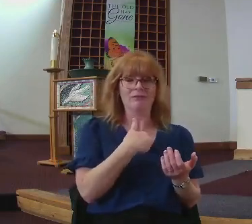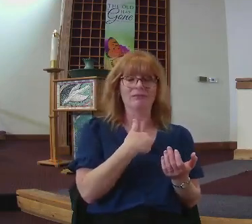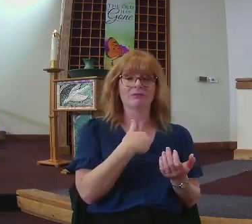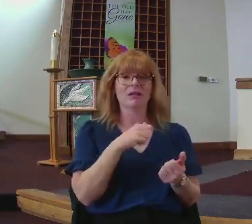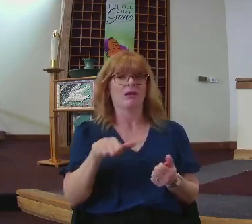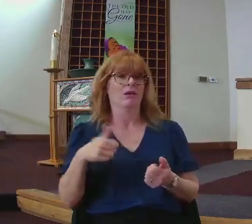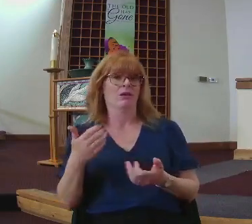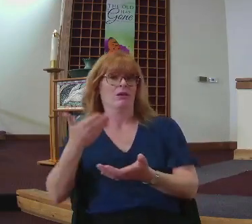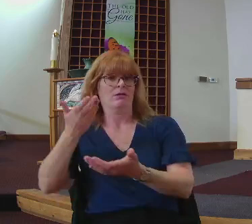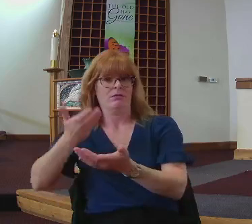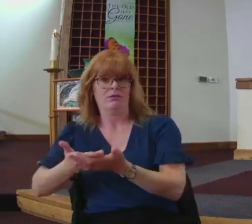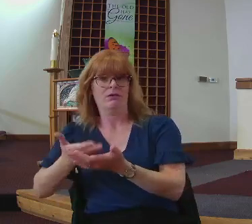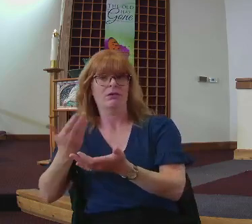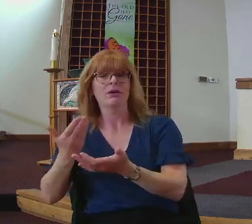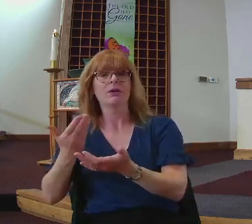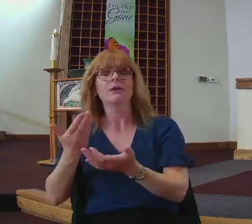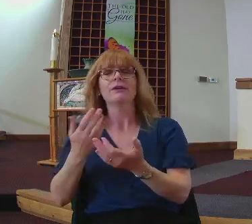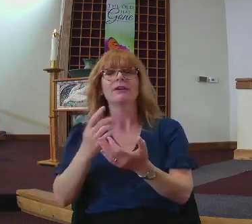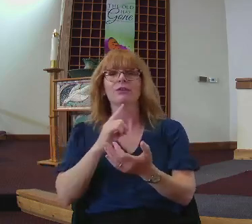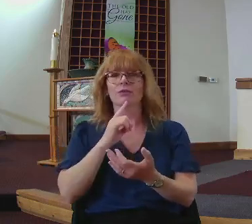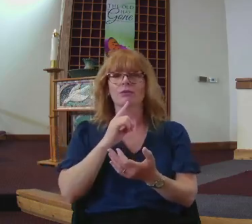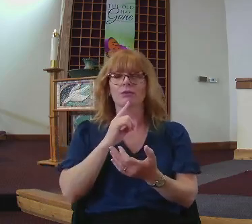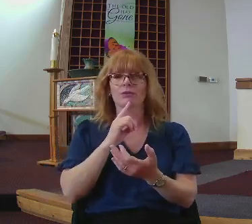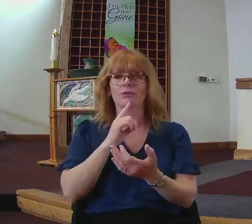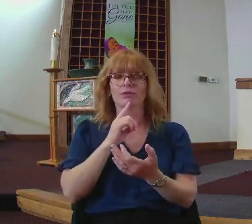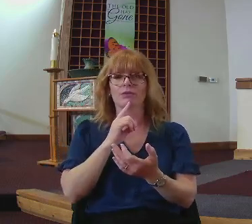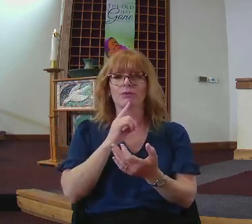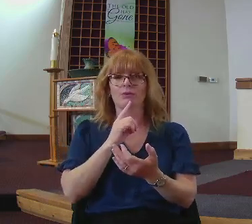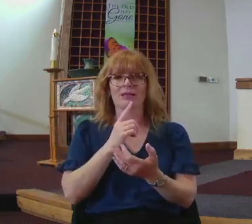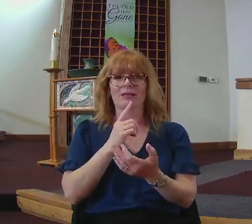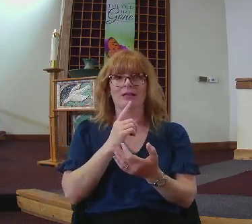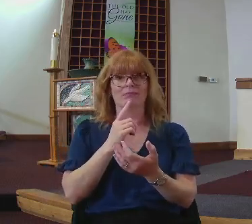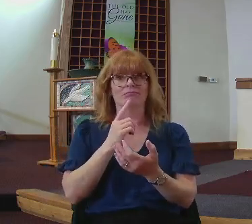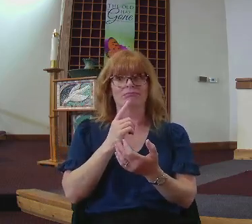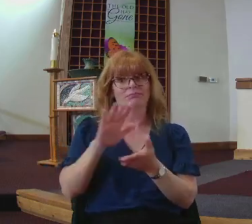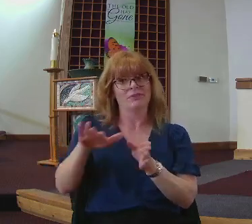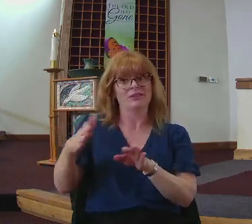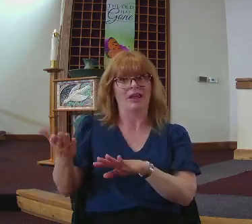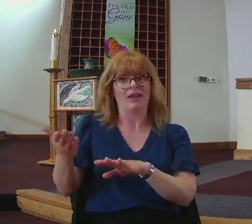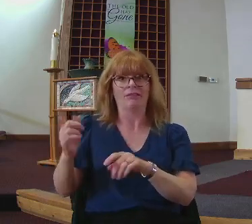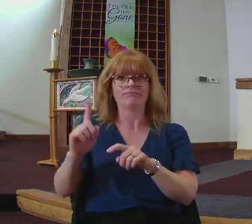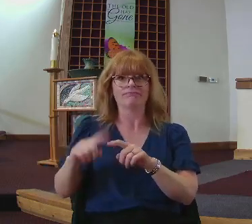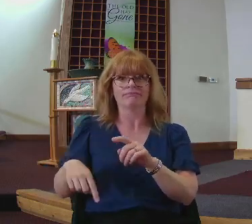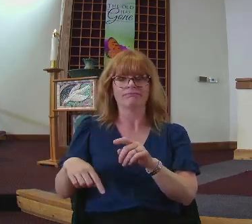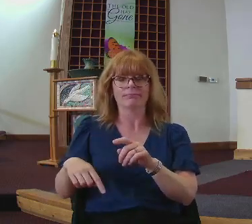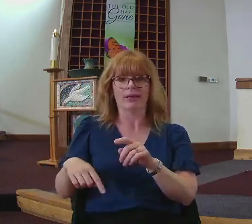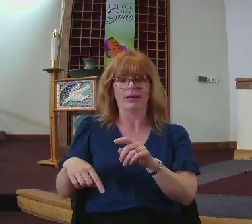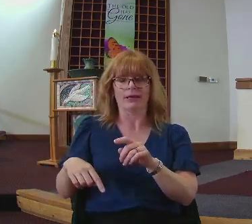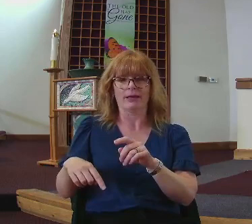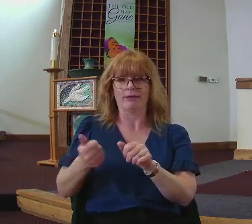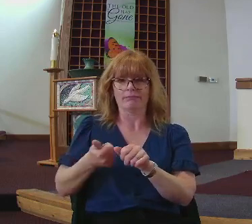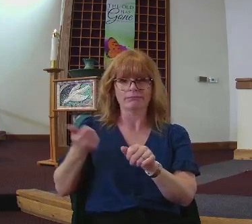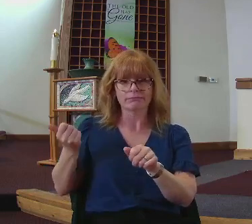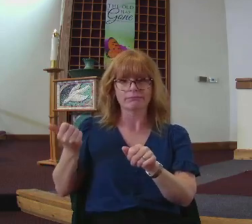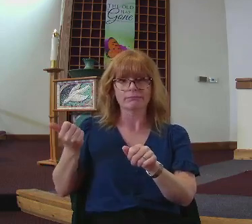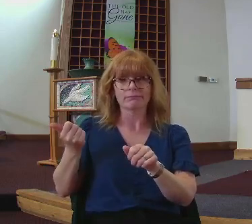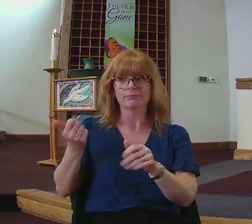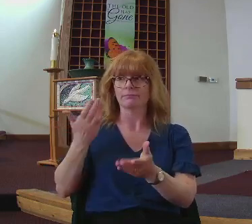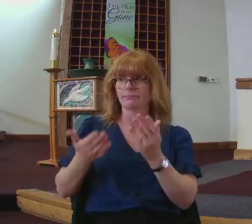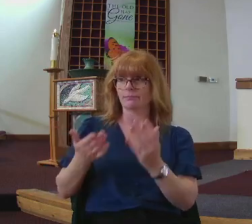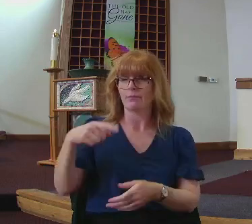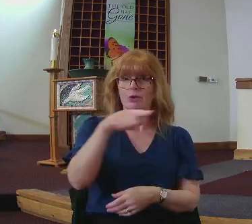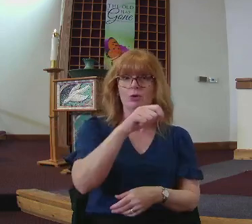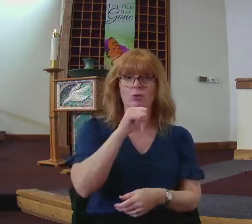other reality, my friends, is the reality of death. I don't know if you realize this, but